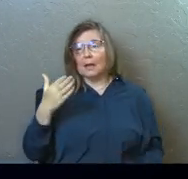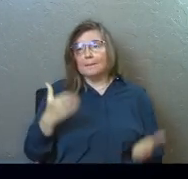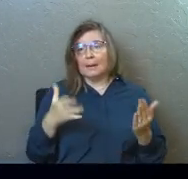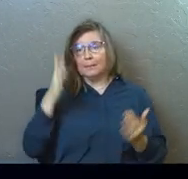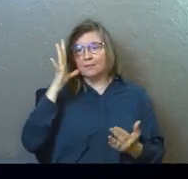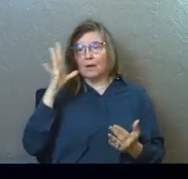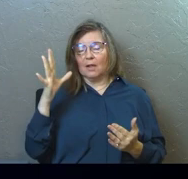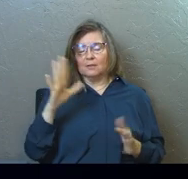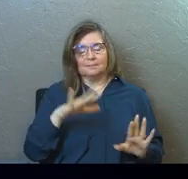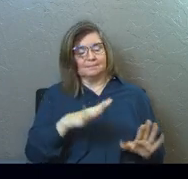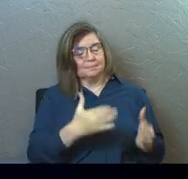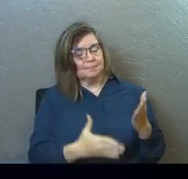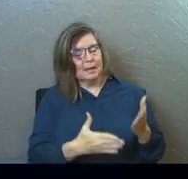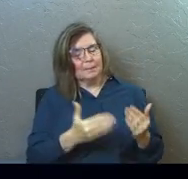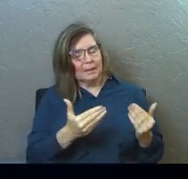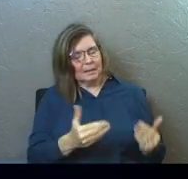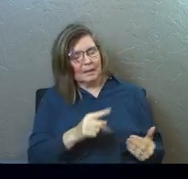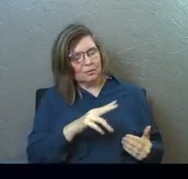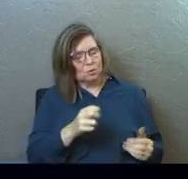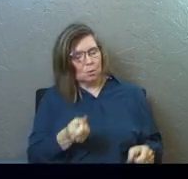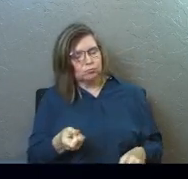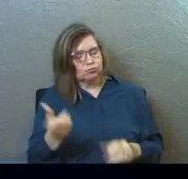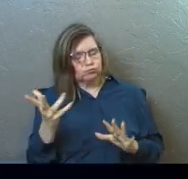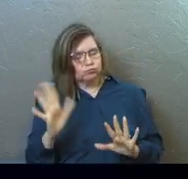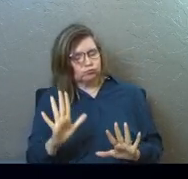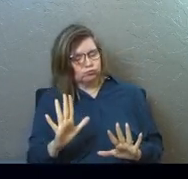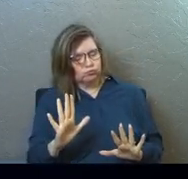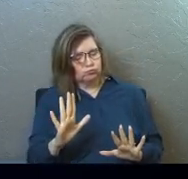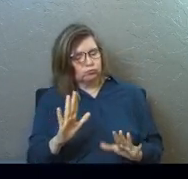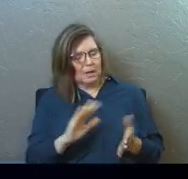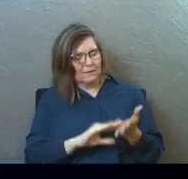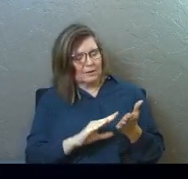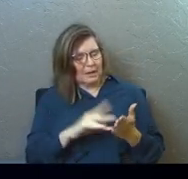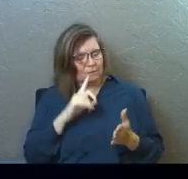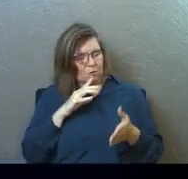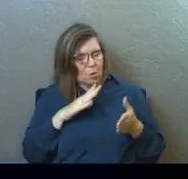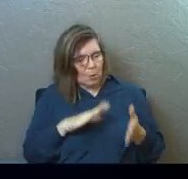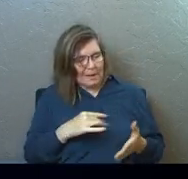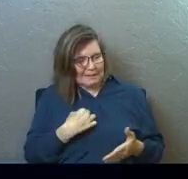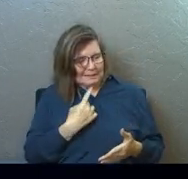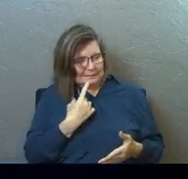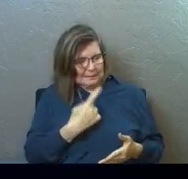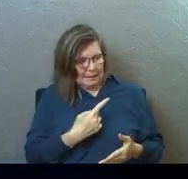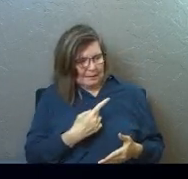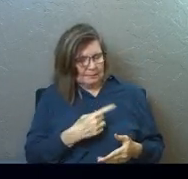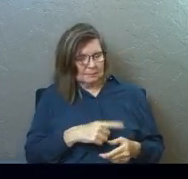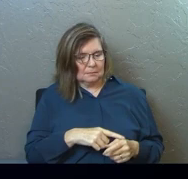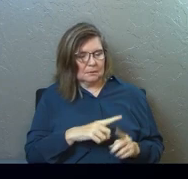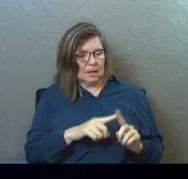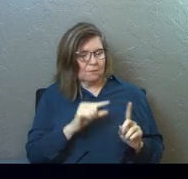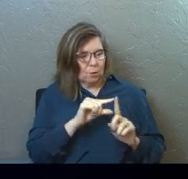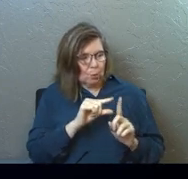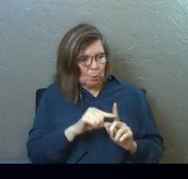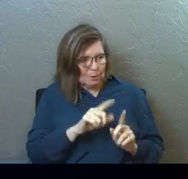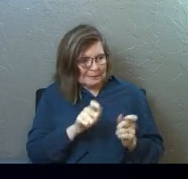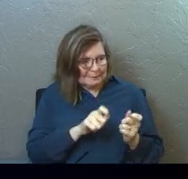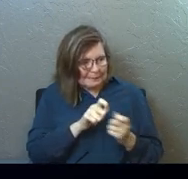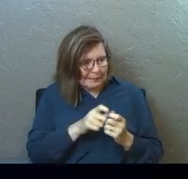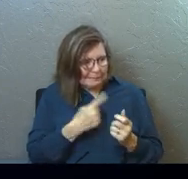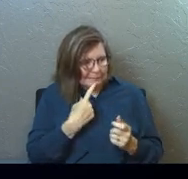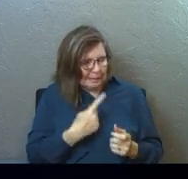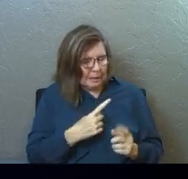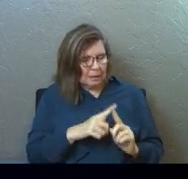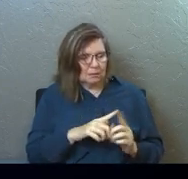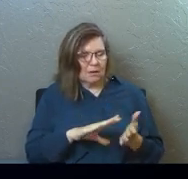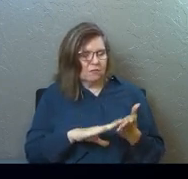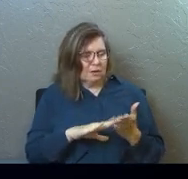And maybe the Father came and said, maybe let the tone go. And maybe forgive him for the way. And maybe forgive him for the words. And maybe